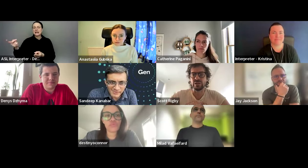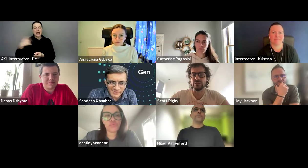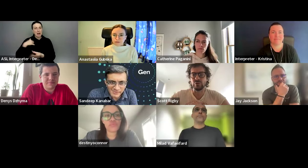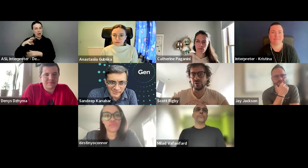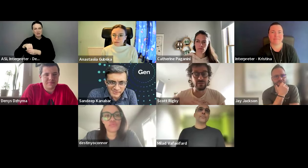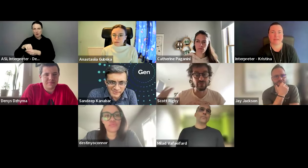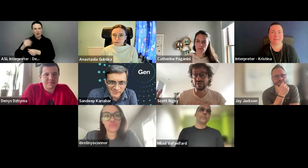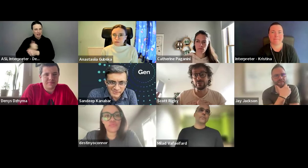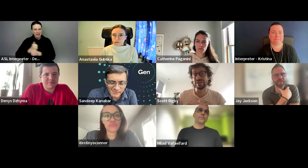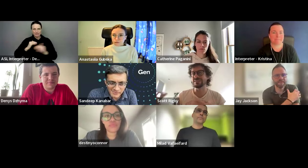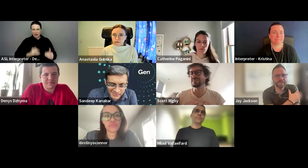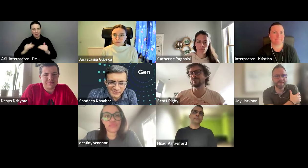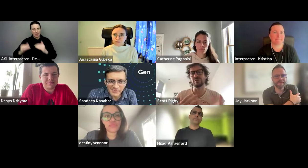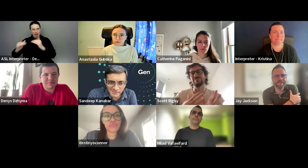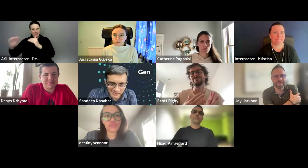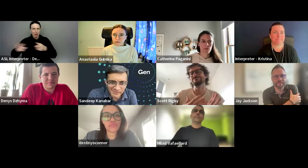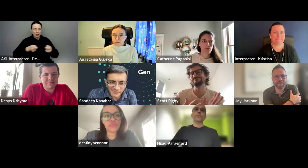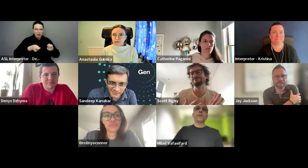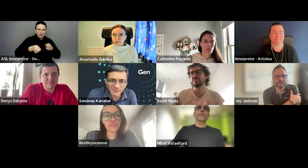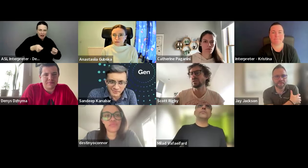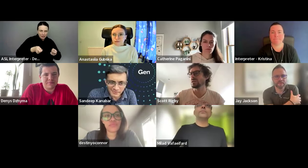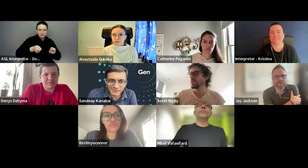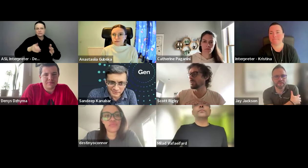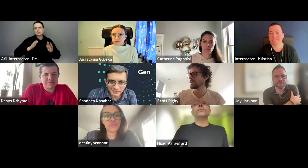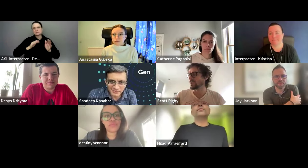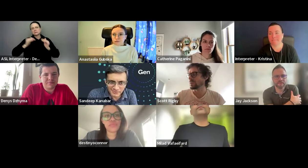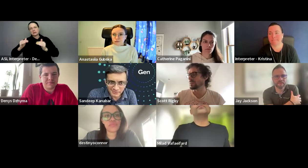involved in every level from governance,